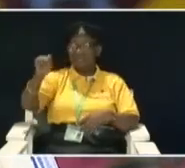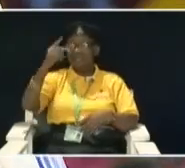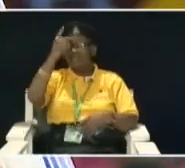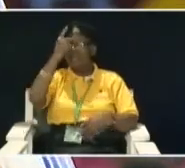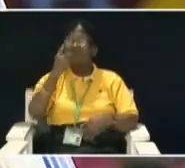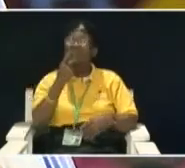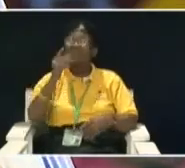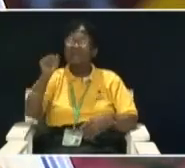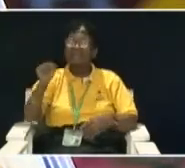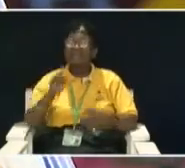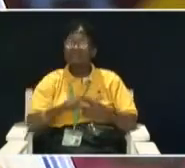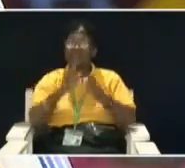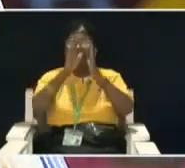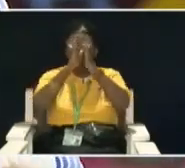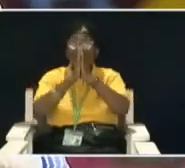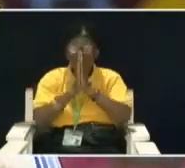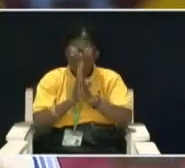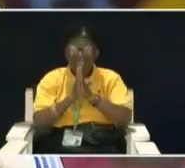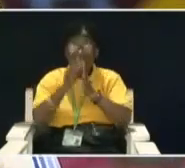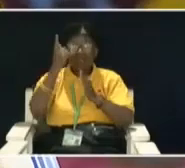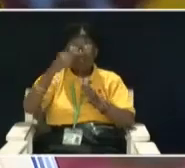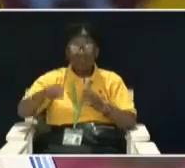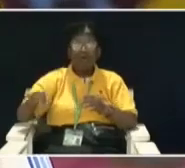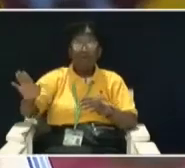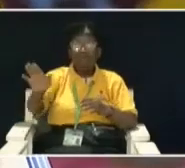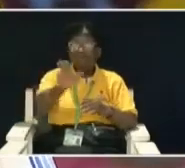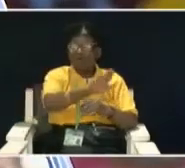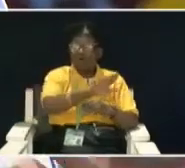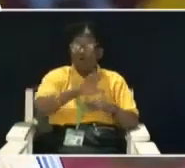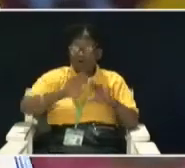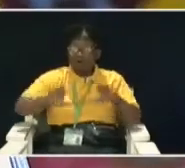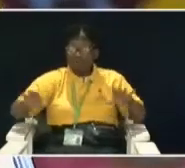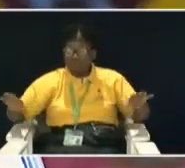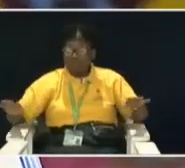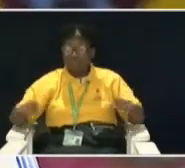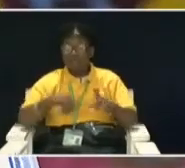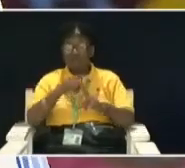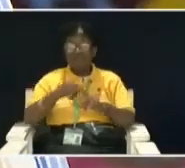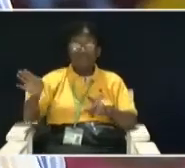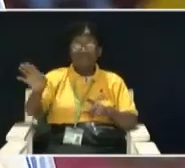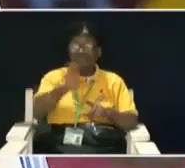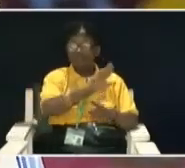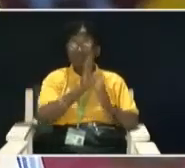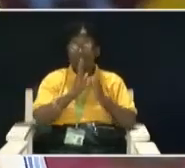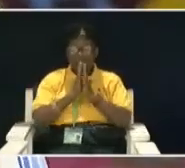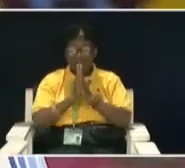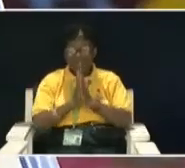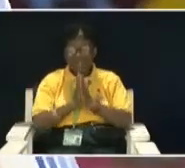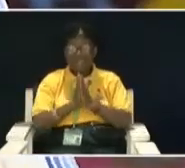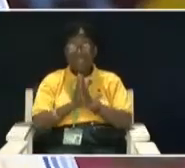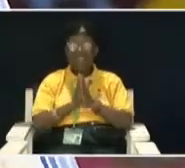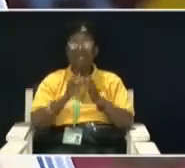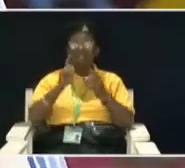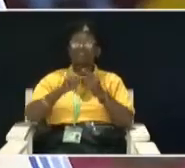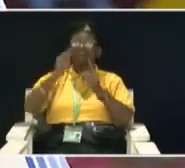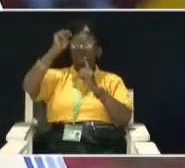children. When you pray to him on behalf of your children, he will answer you.